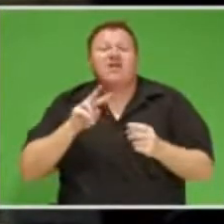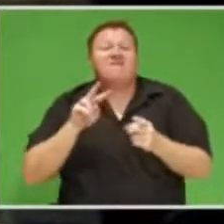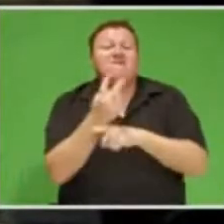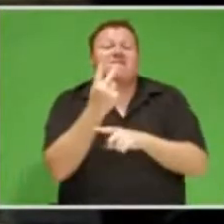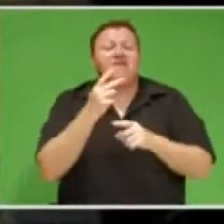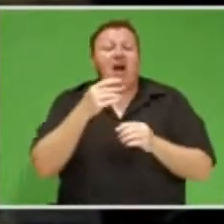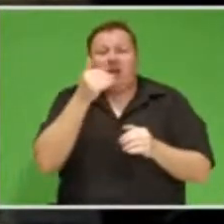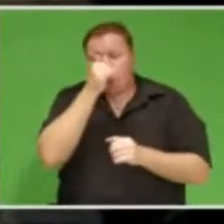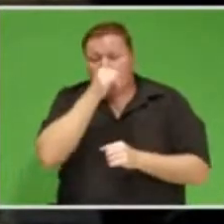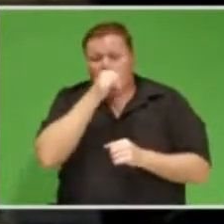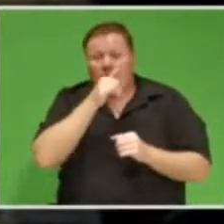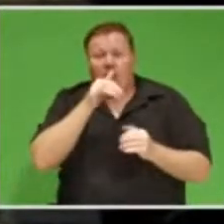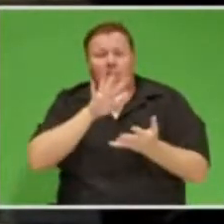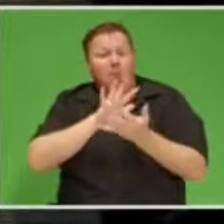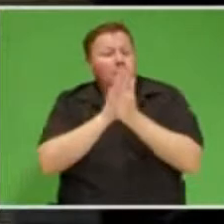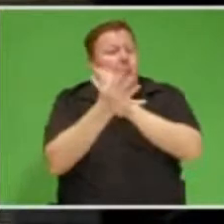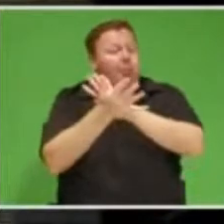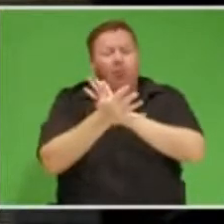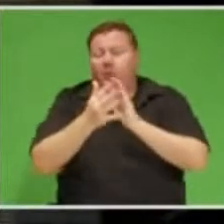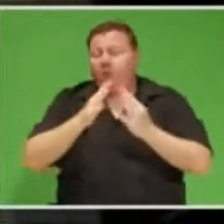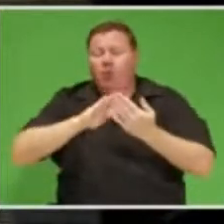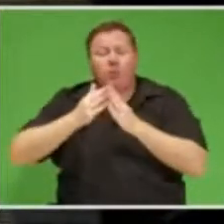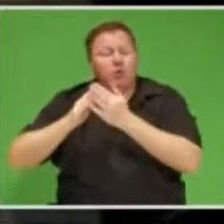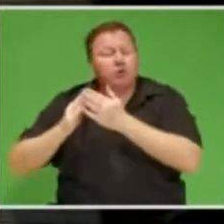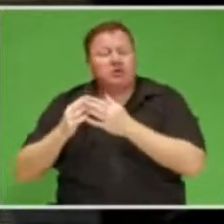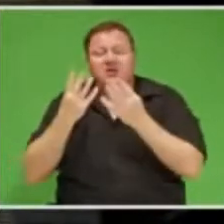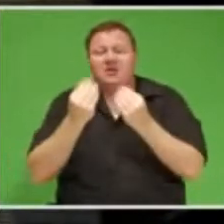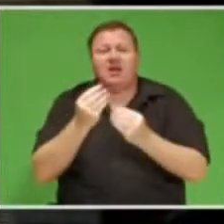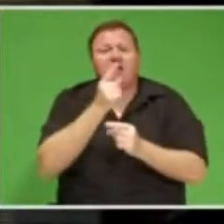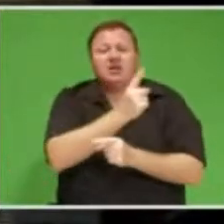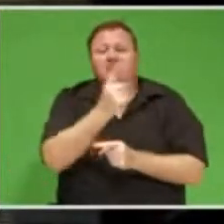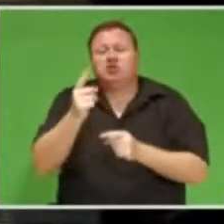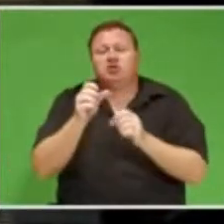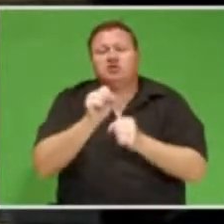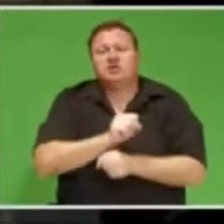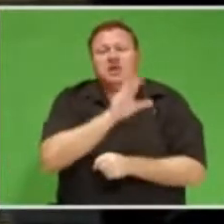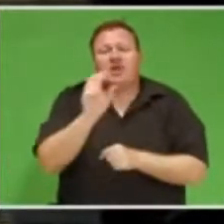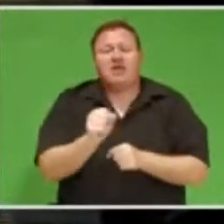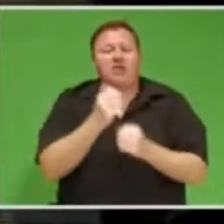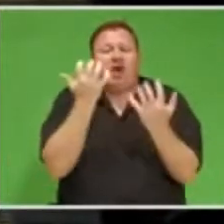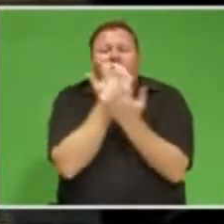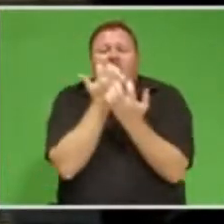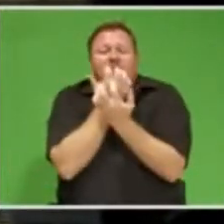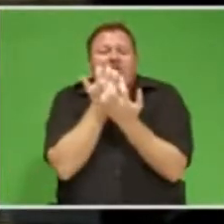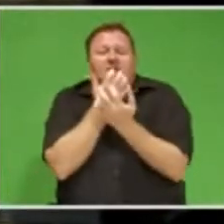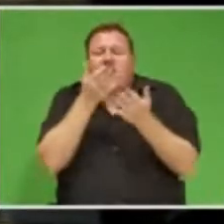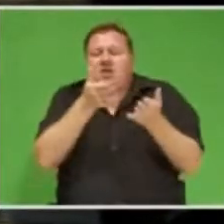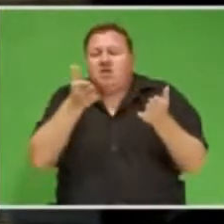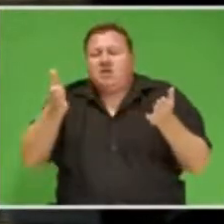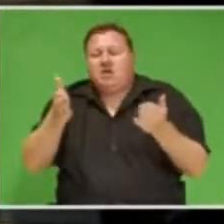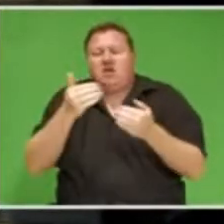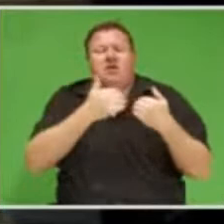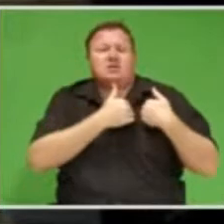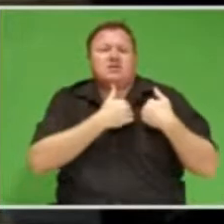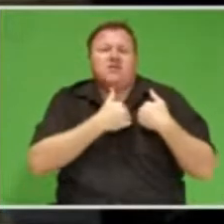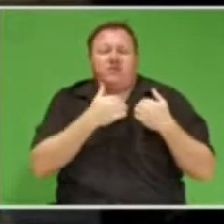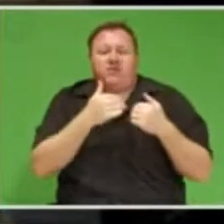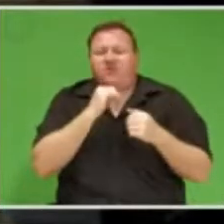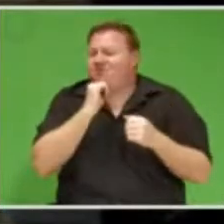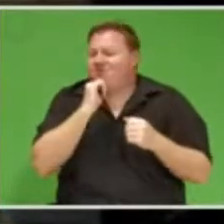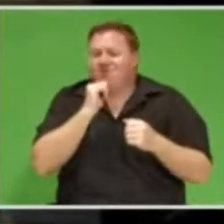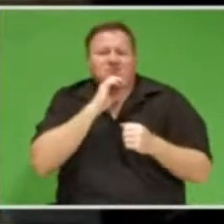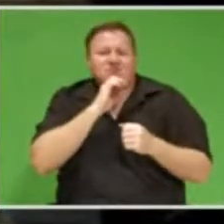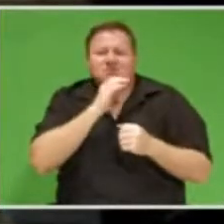African. Communities across our country live in fear for the safety of